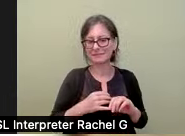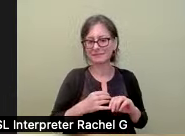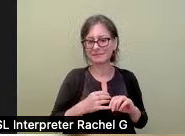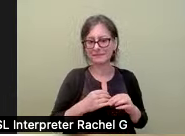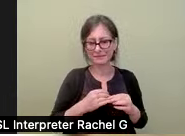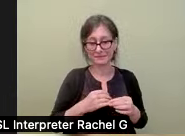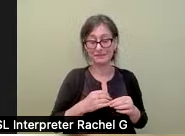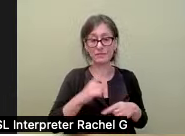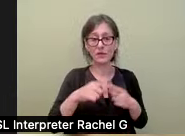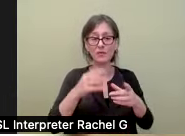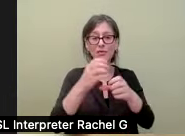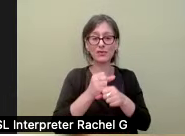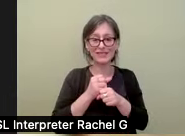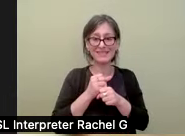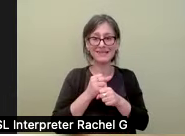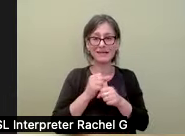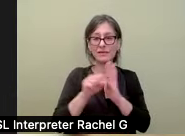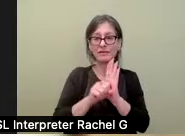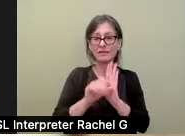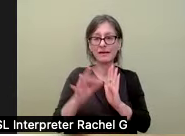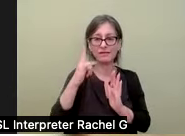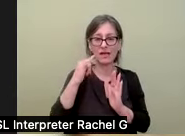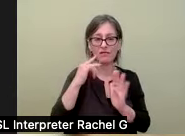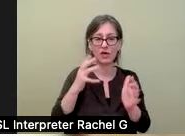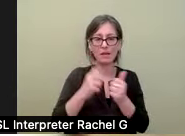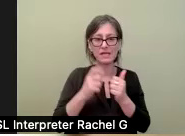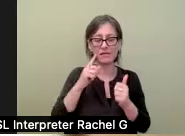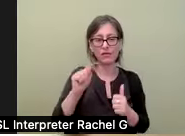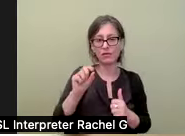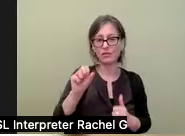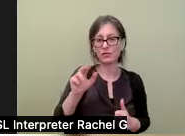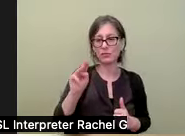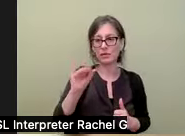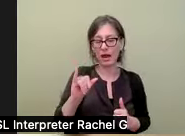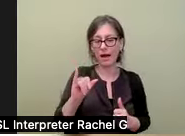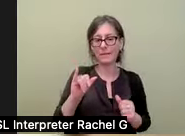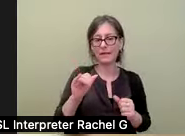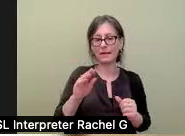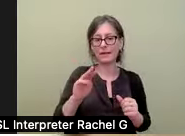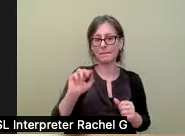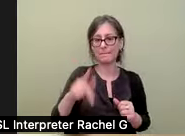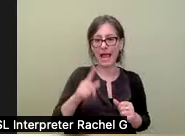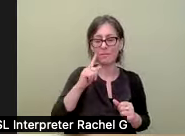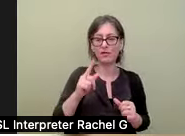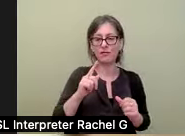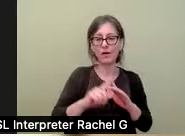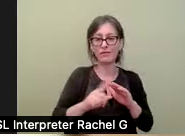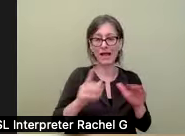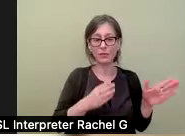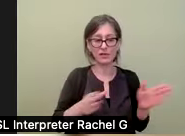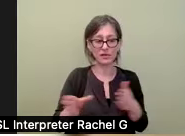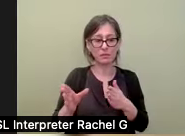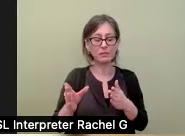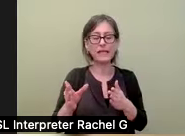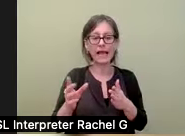So when we received the state of California's update to the tsunami inundation maps for evacuation planning, we began